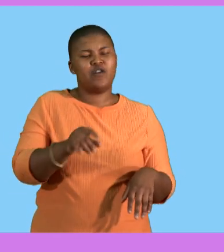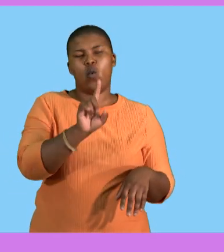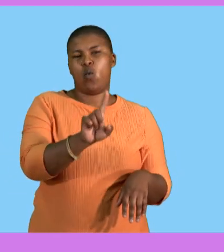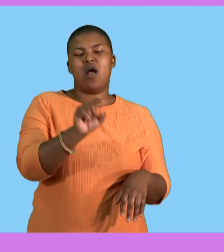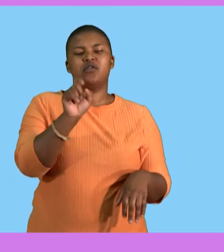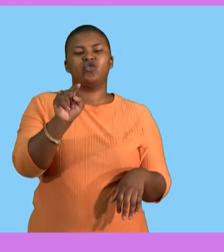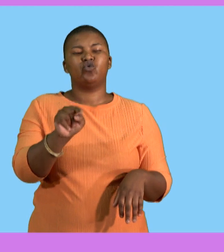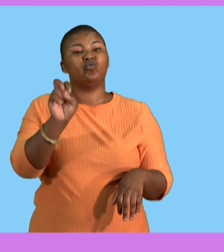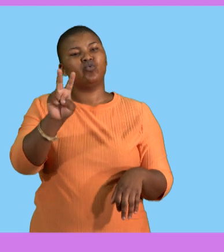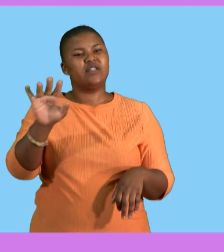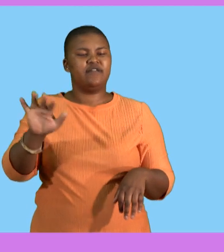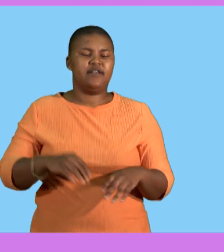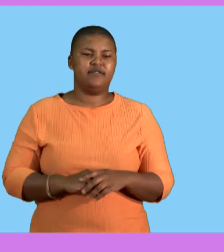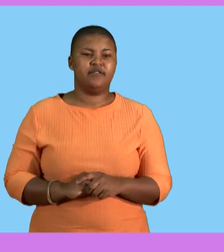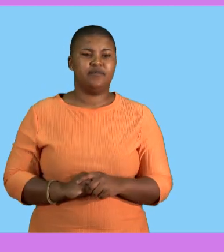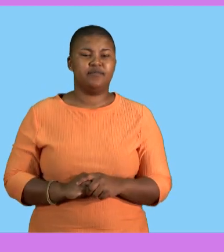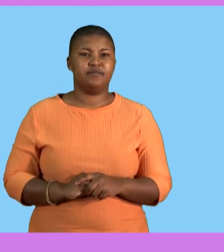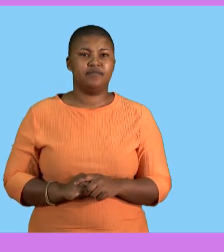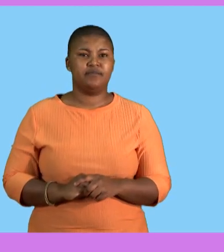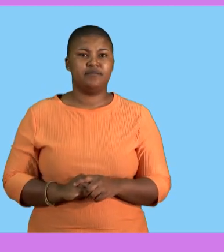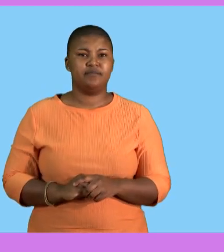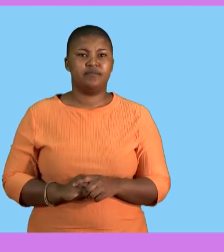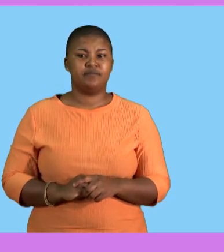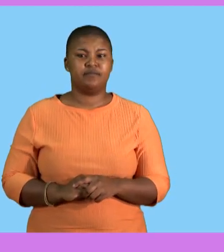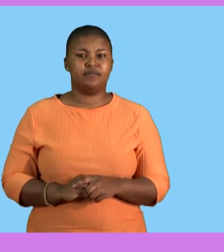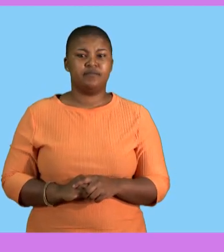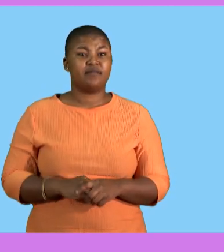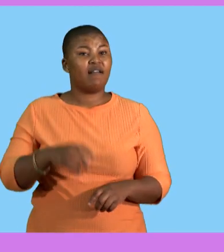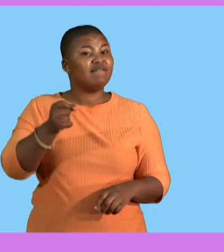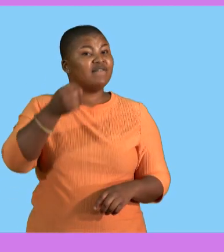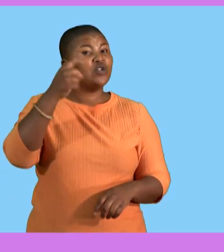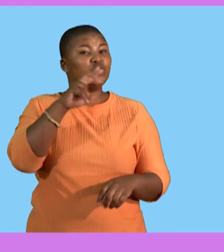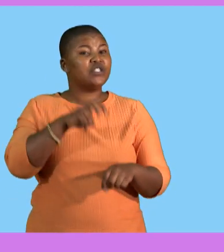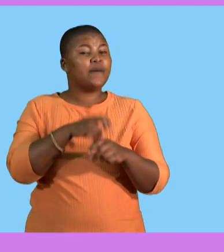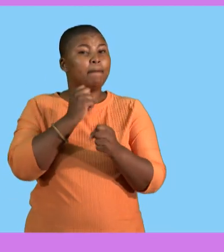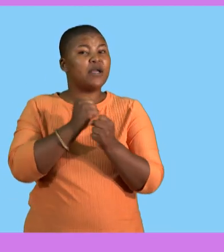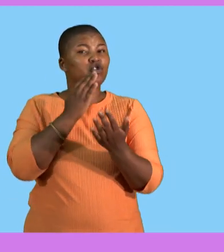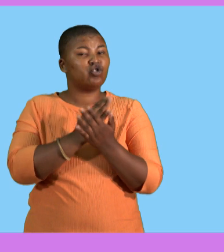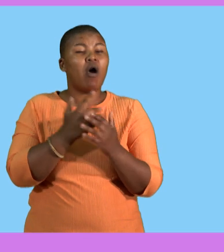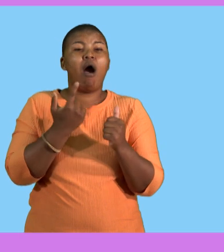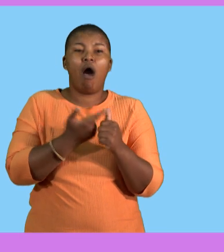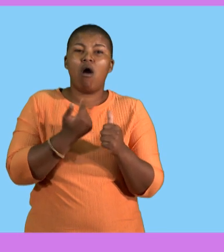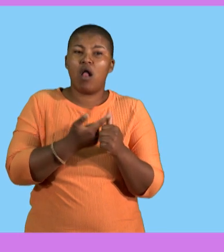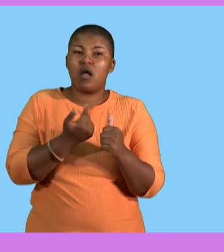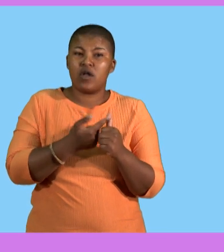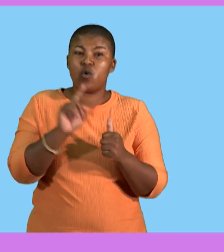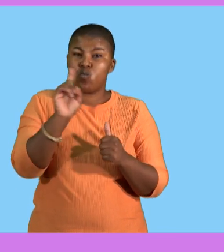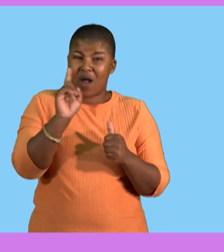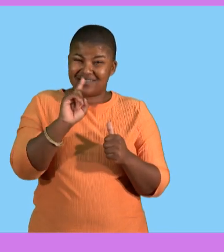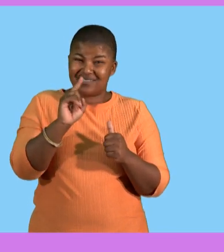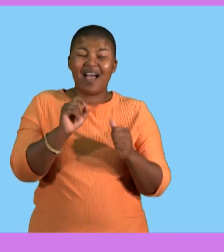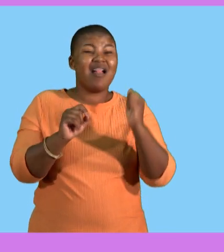plan is 1:25. So first we need to calculate the actual of the